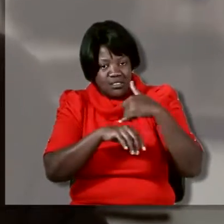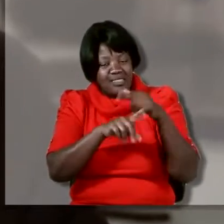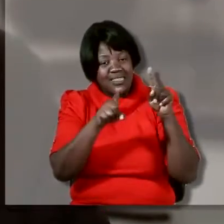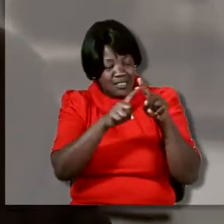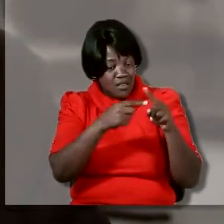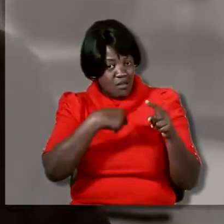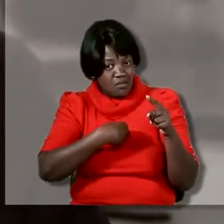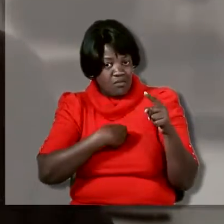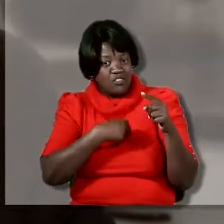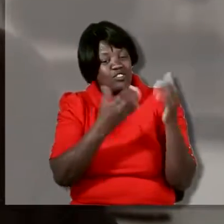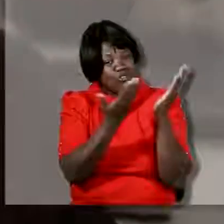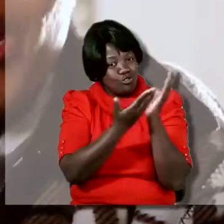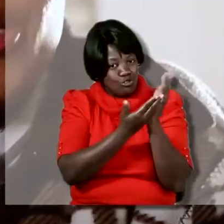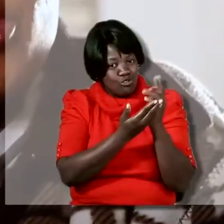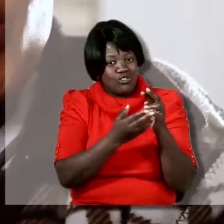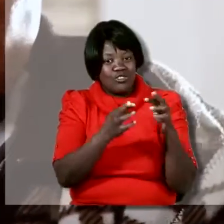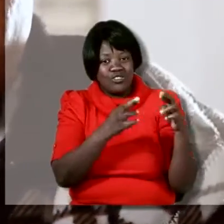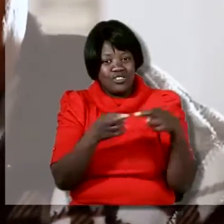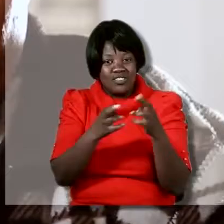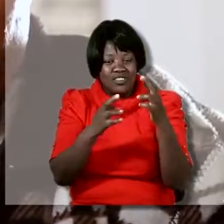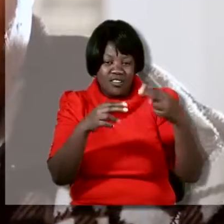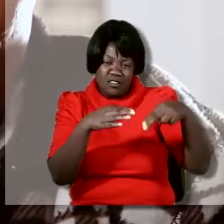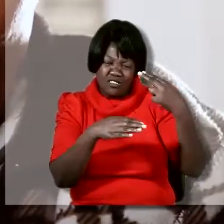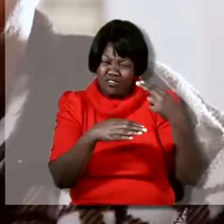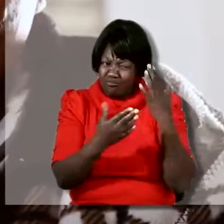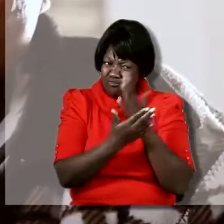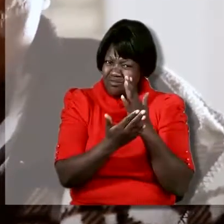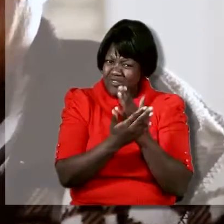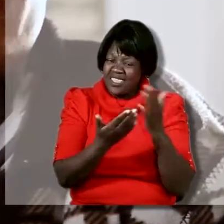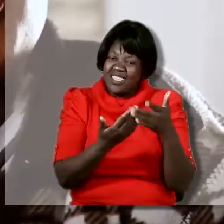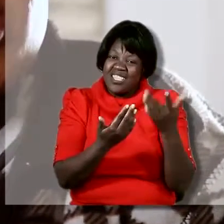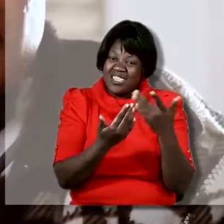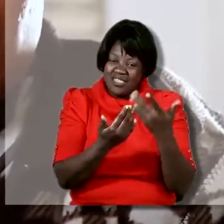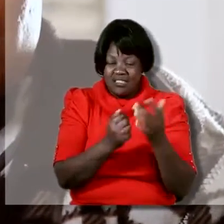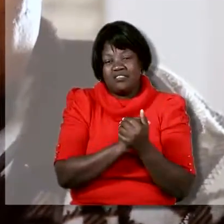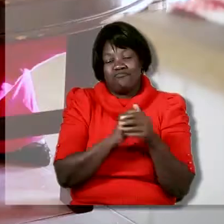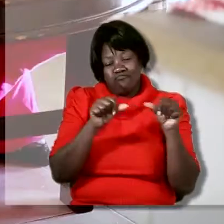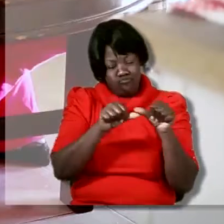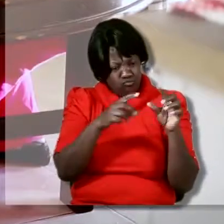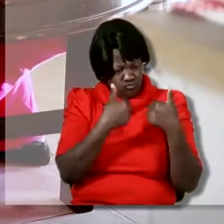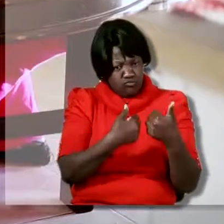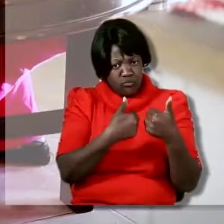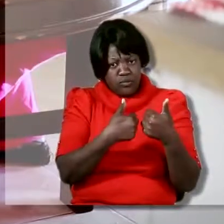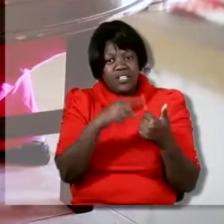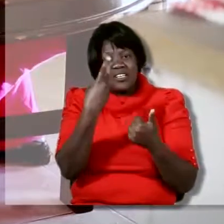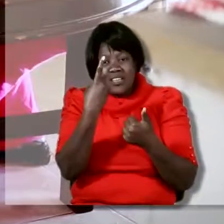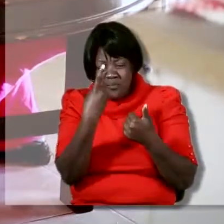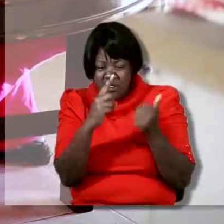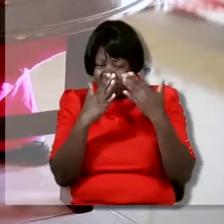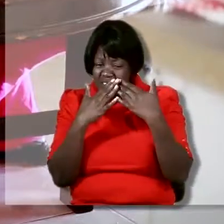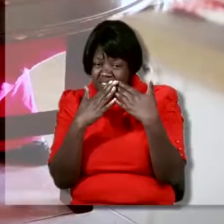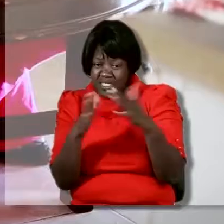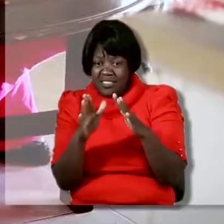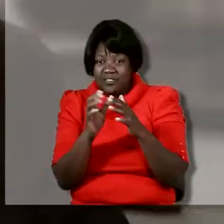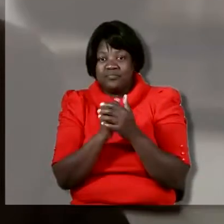This is easier than I thought it would be. You're doing well, Anne. But we have just started. So take it easy, but